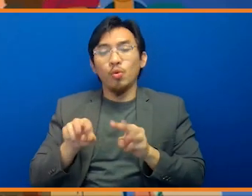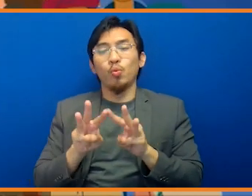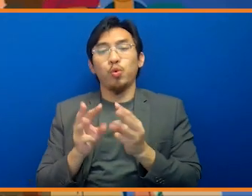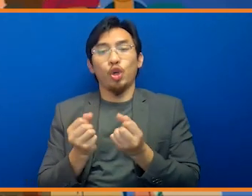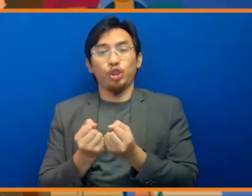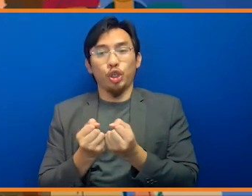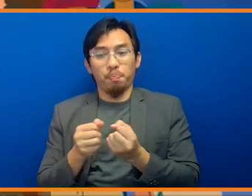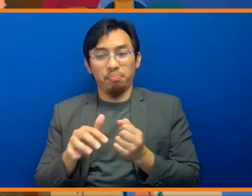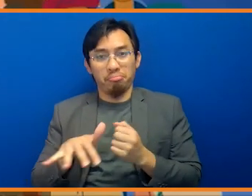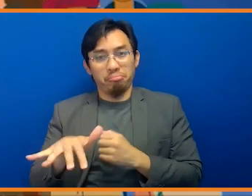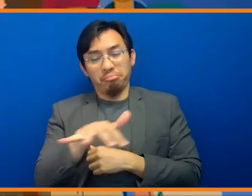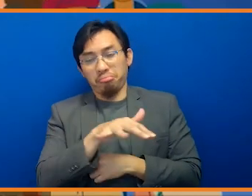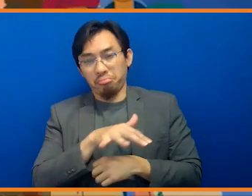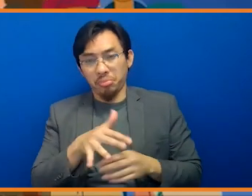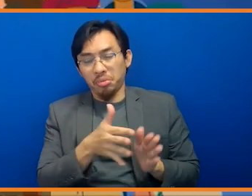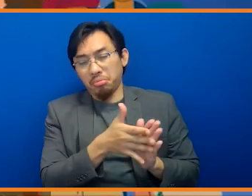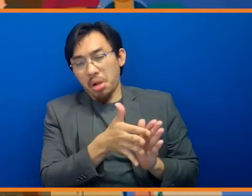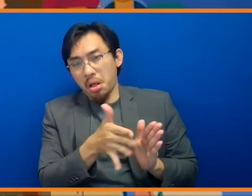the workshops.